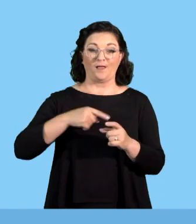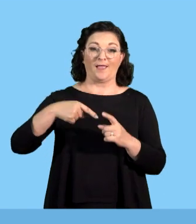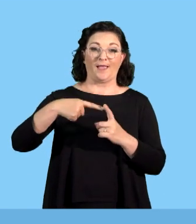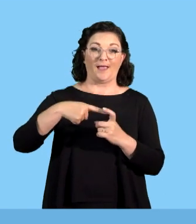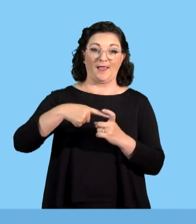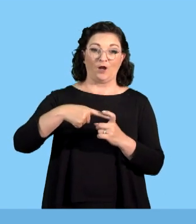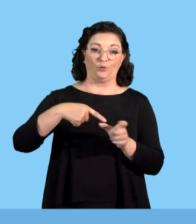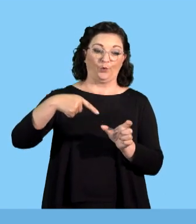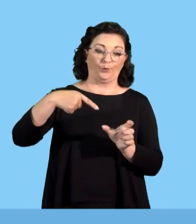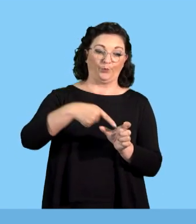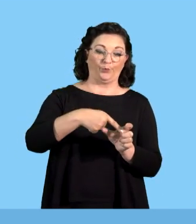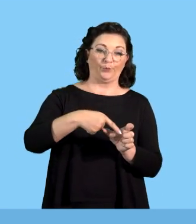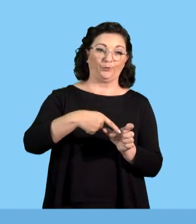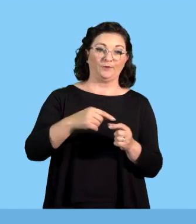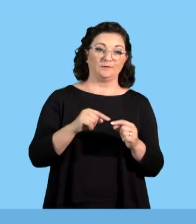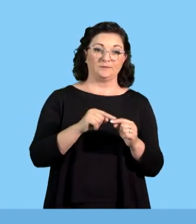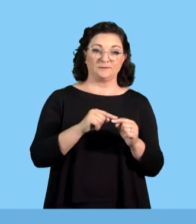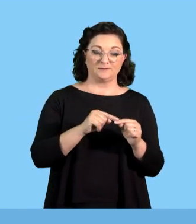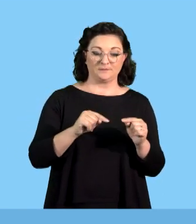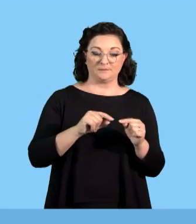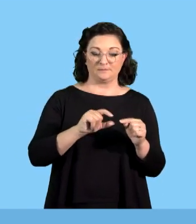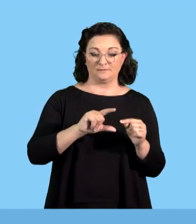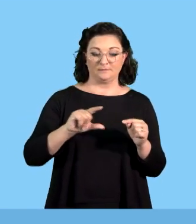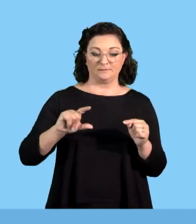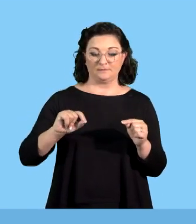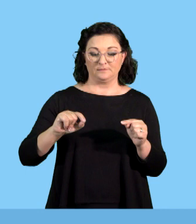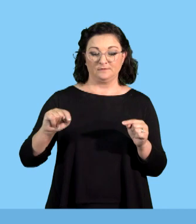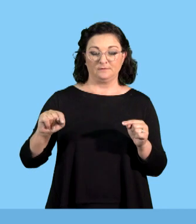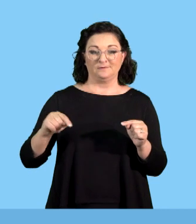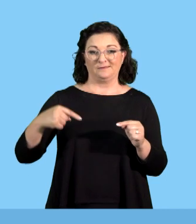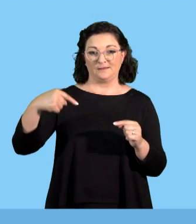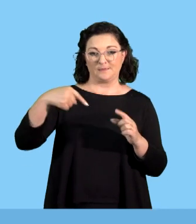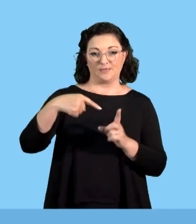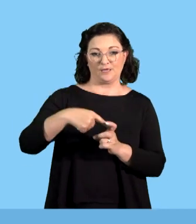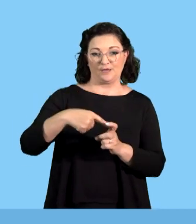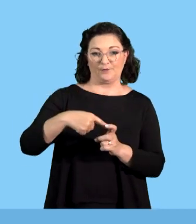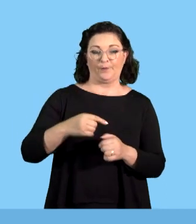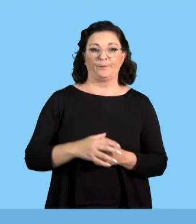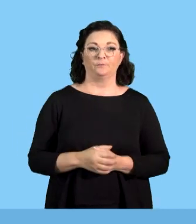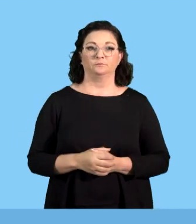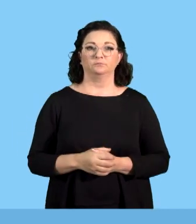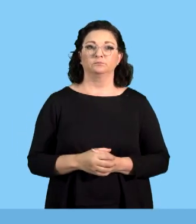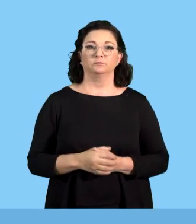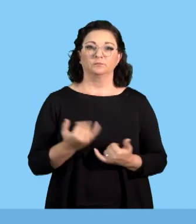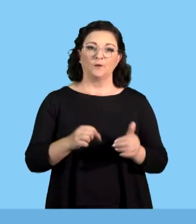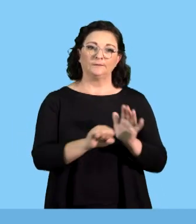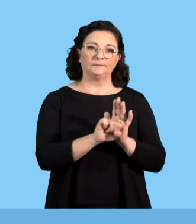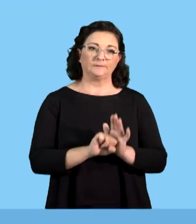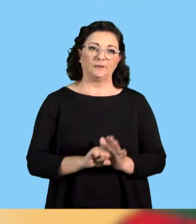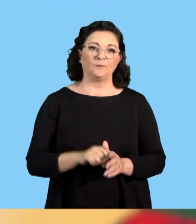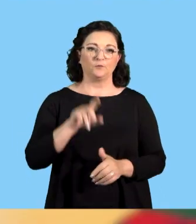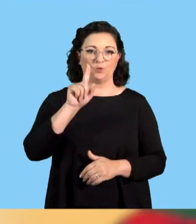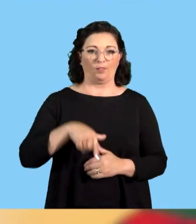be an arrow passing through that symbol of a resistor. So these are our symbols of each of these components given to us